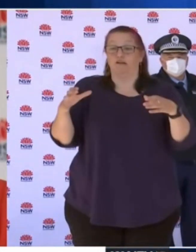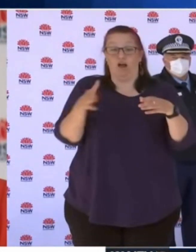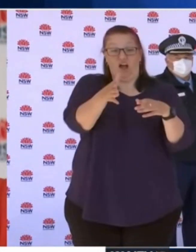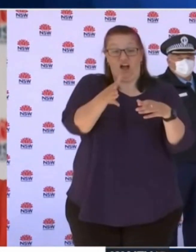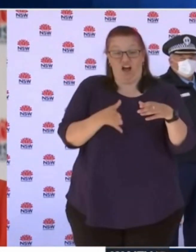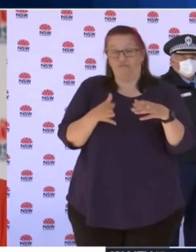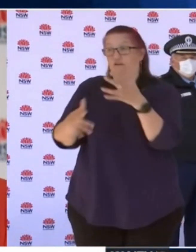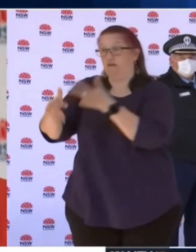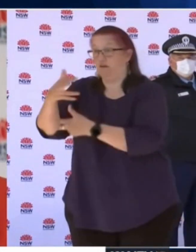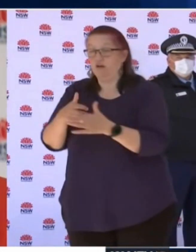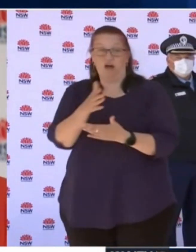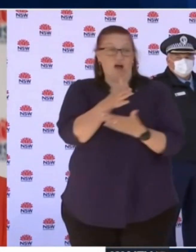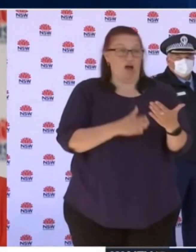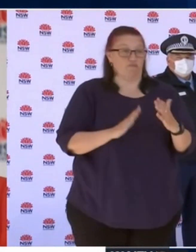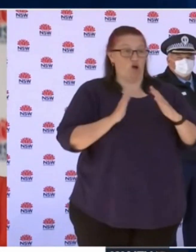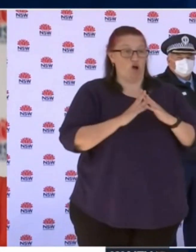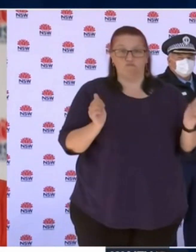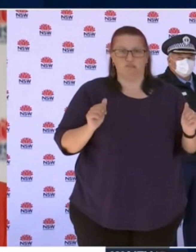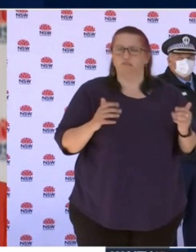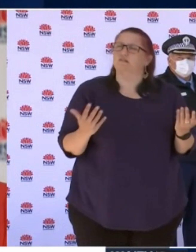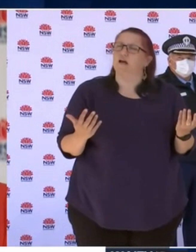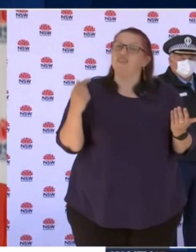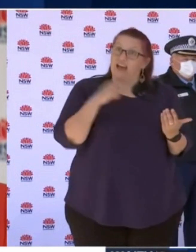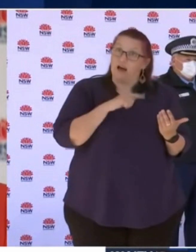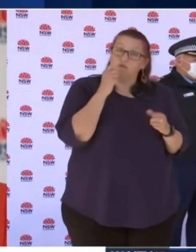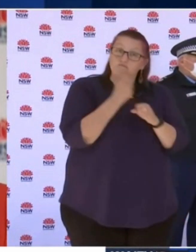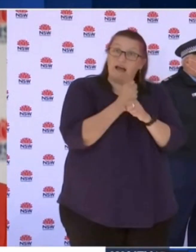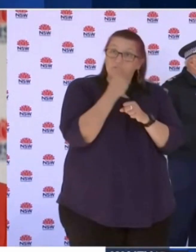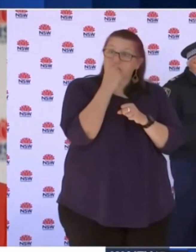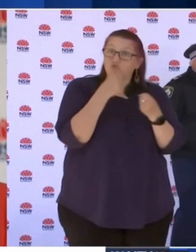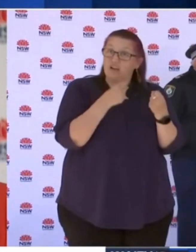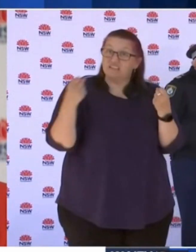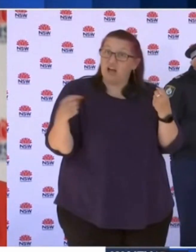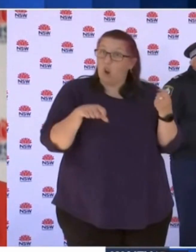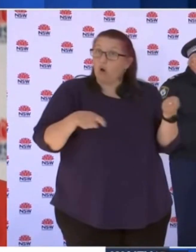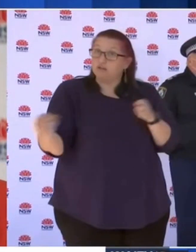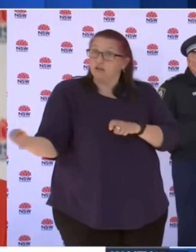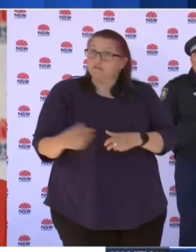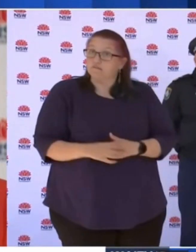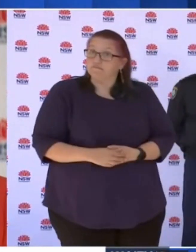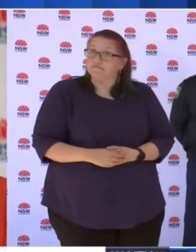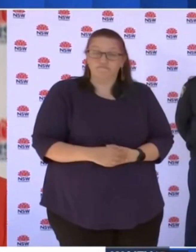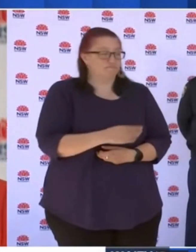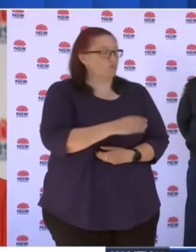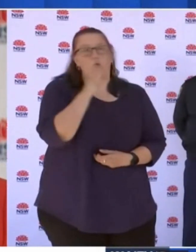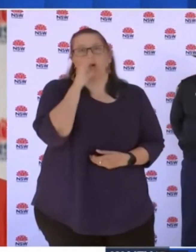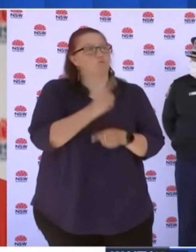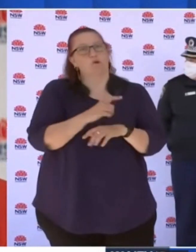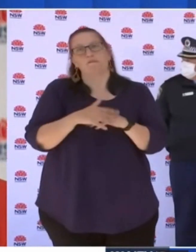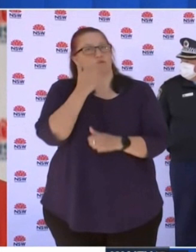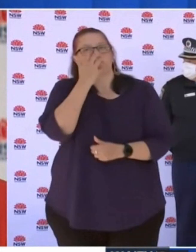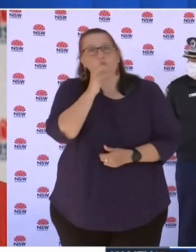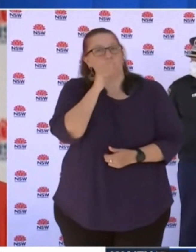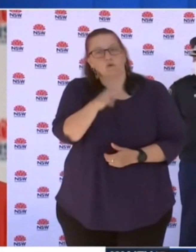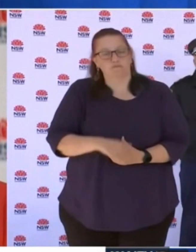that what's informing your decision that we could potentially extend lockdown? I'm not commenting at all about the future settings. What I can say is that the factors